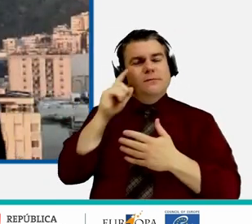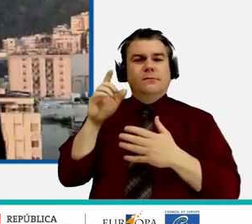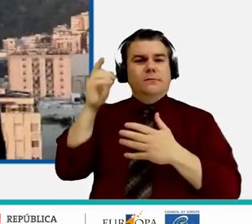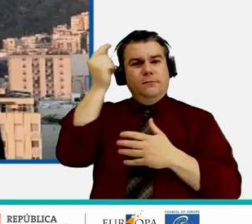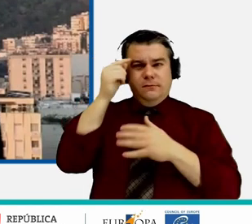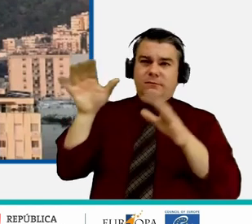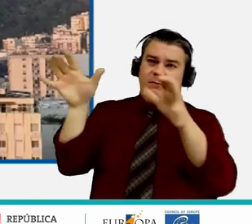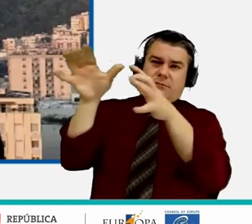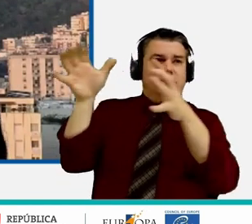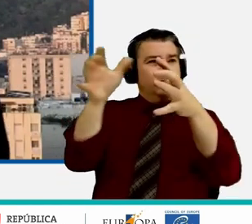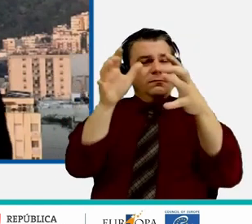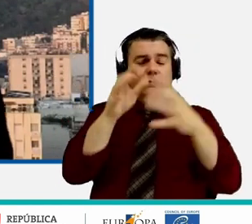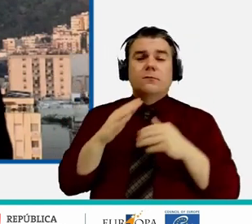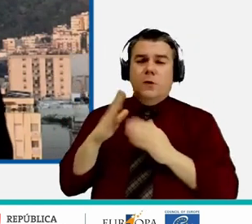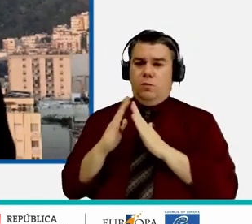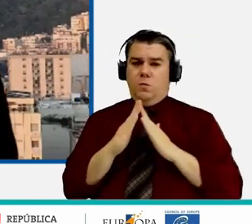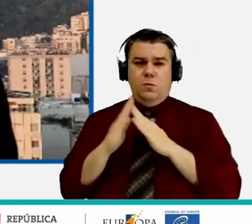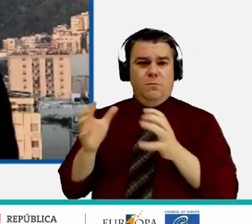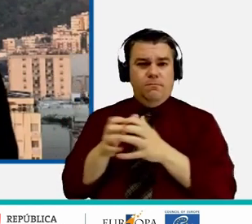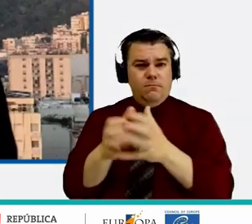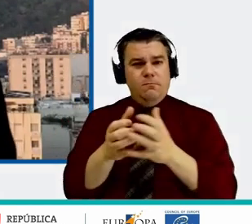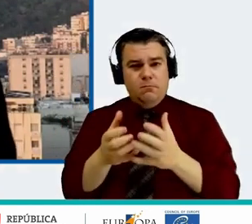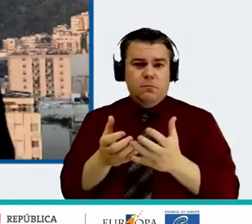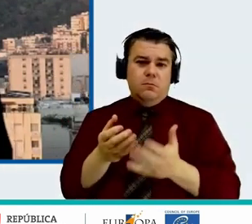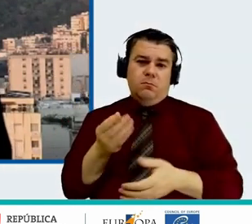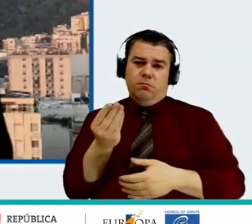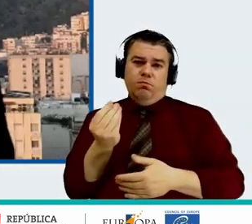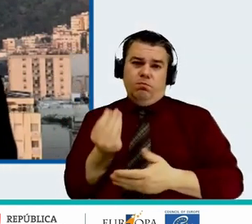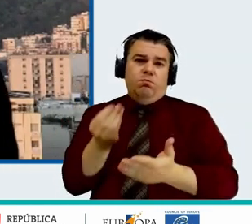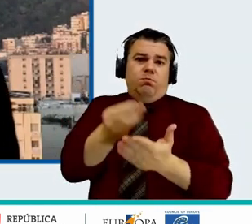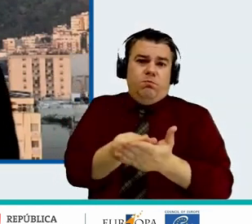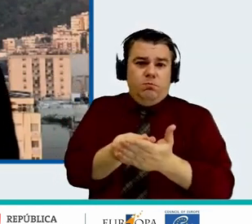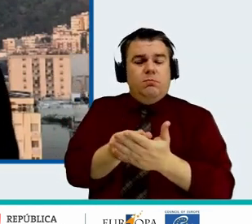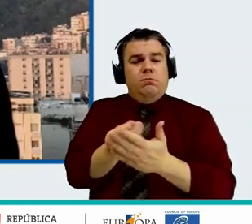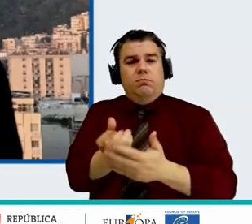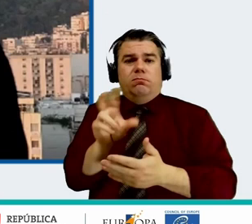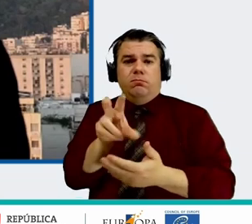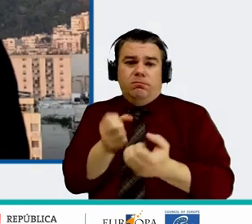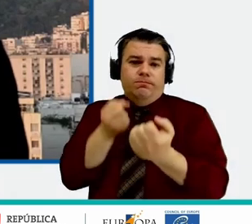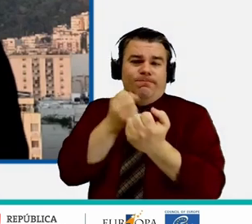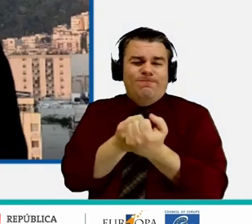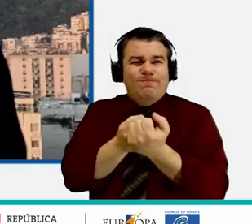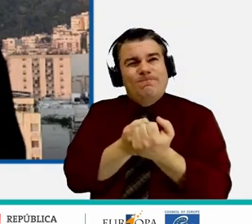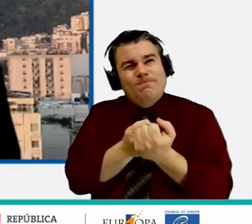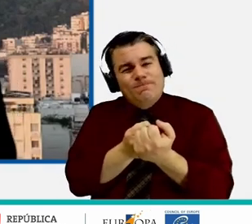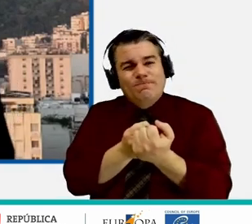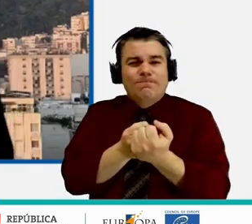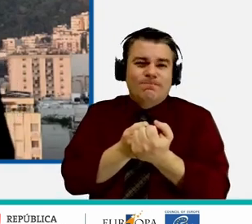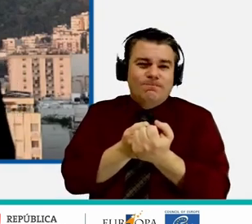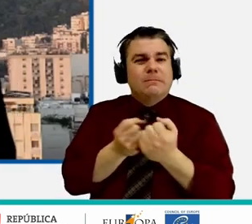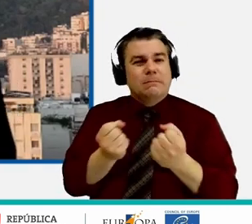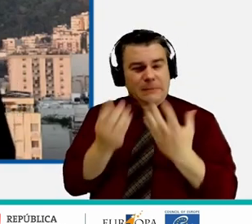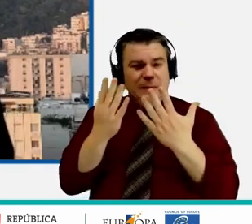and municipalities are unlikely to finance their infrastructure demands themselves. It's a lot of cities have